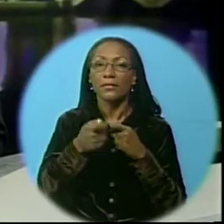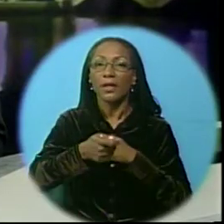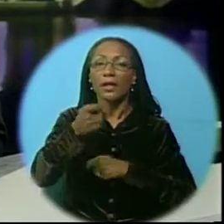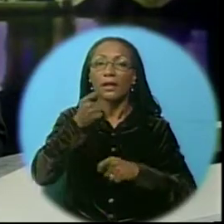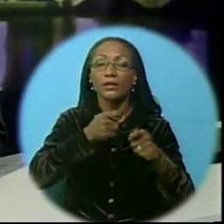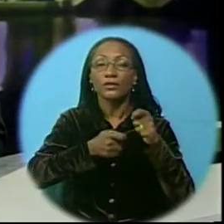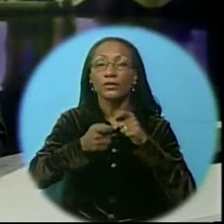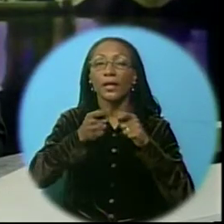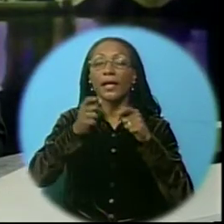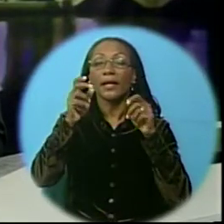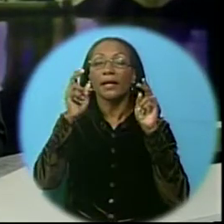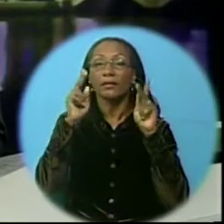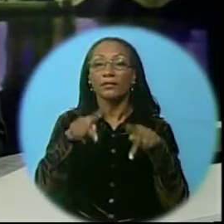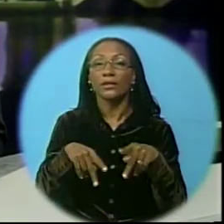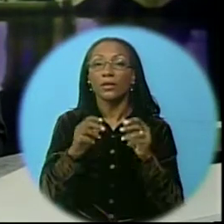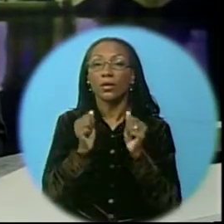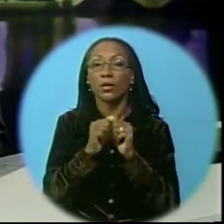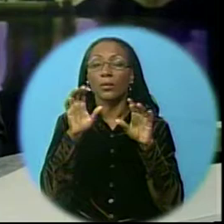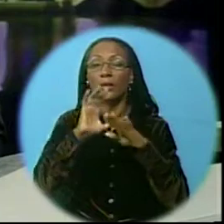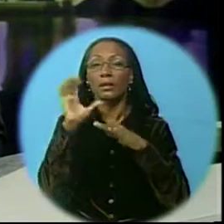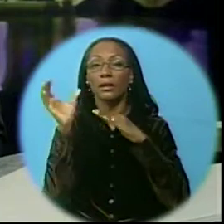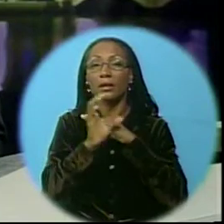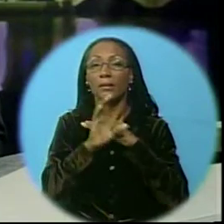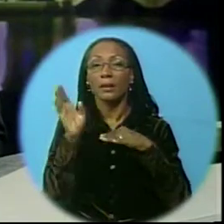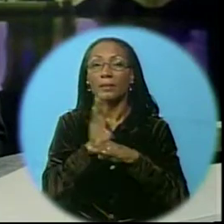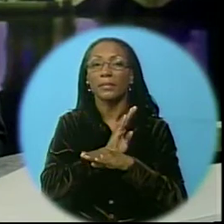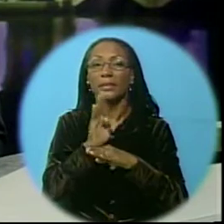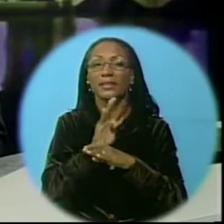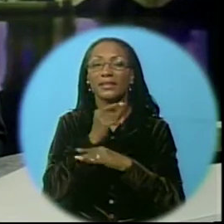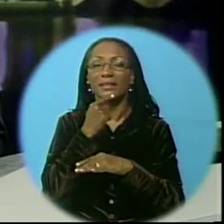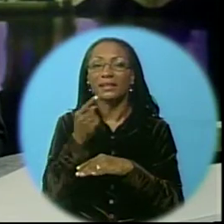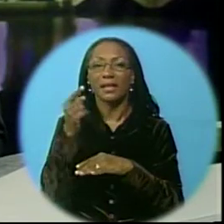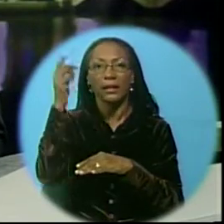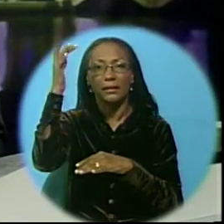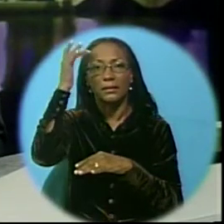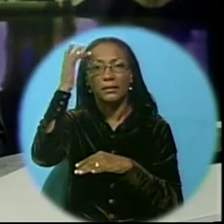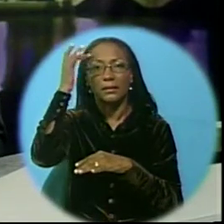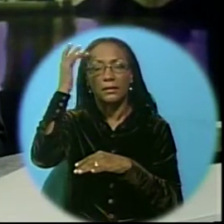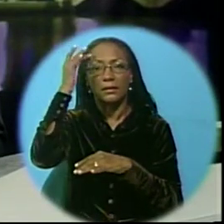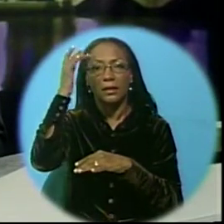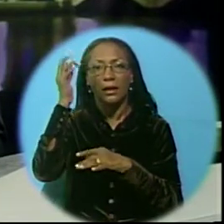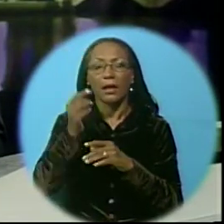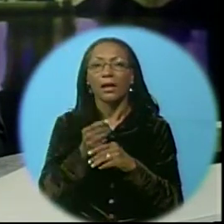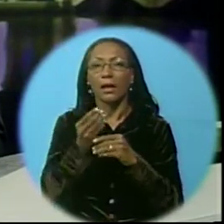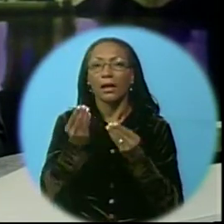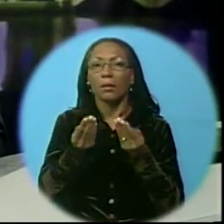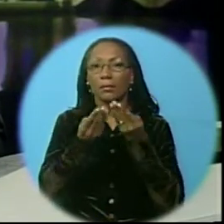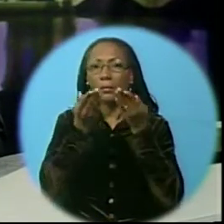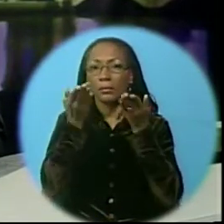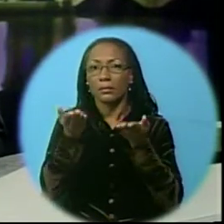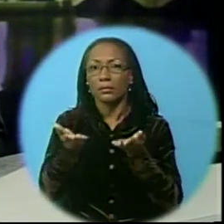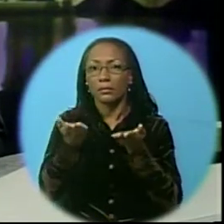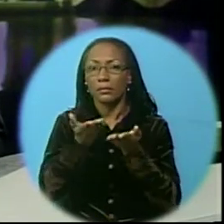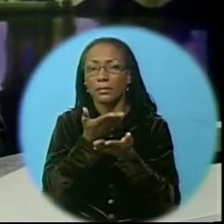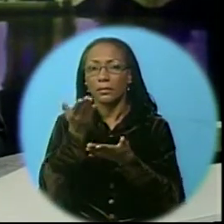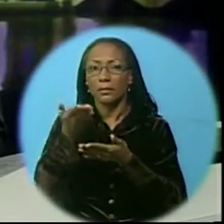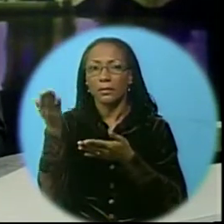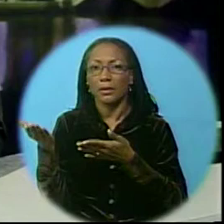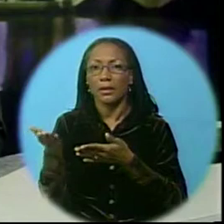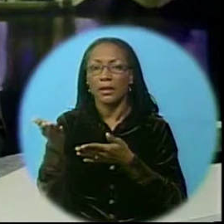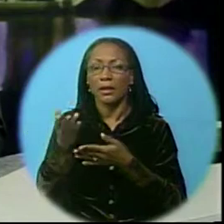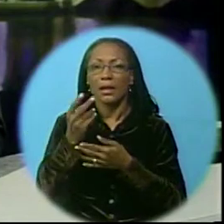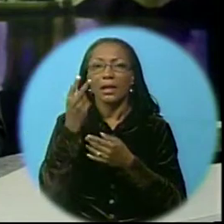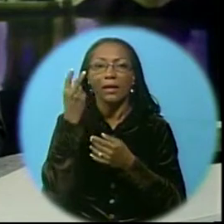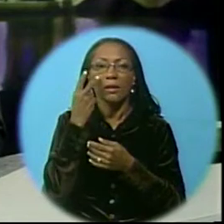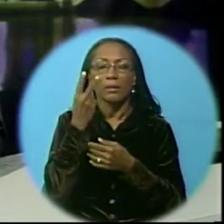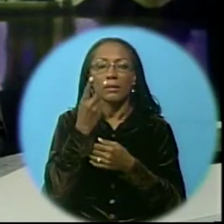A trade official with a regional agency says intellectual property may hold untapped potential for some businesses looking for different